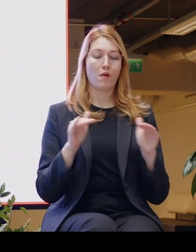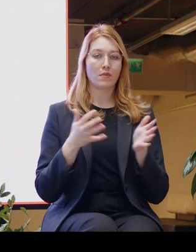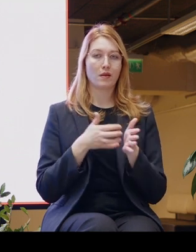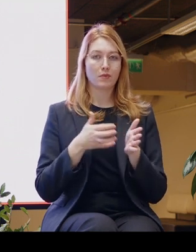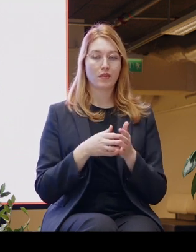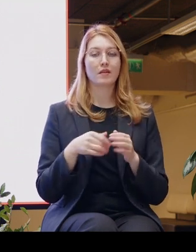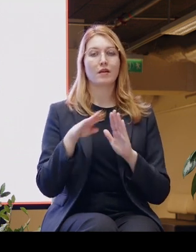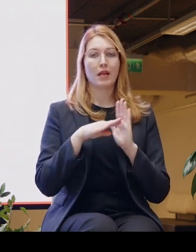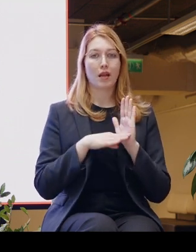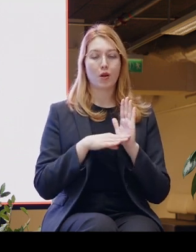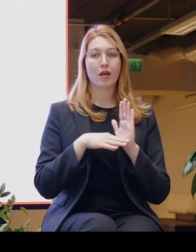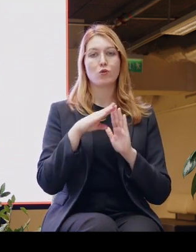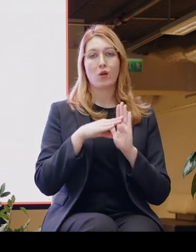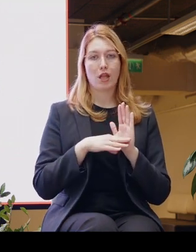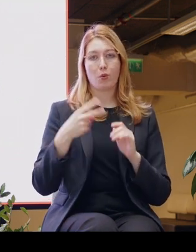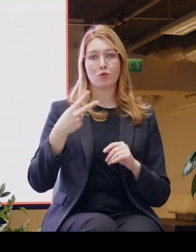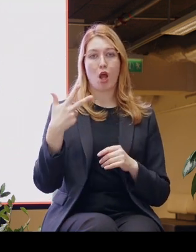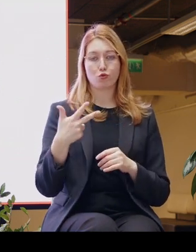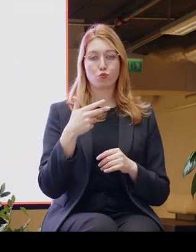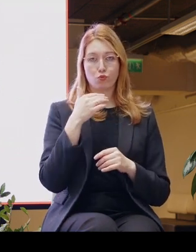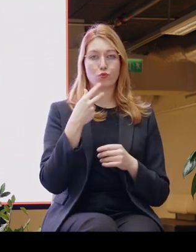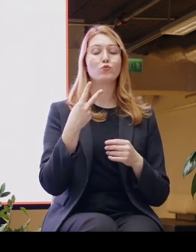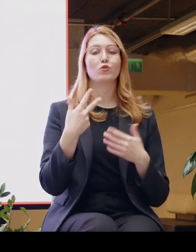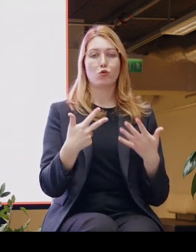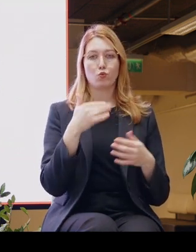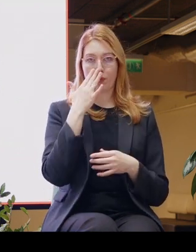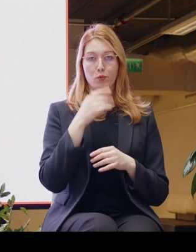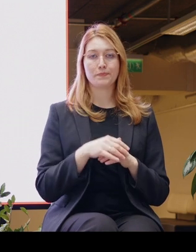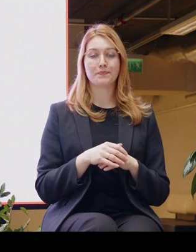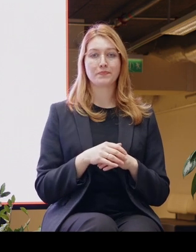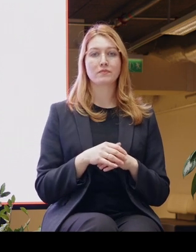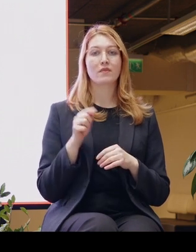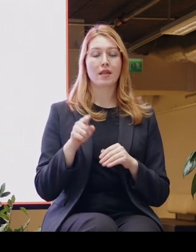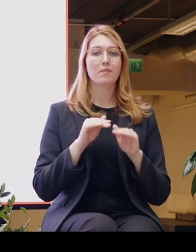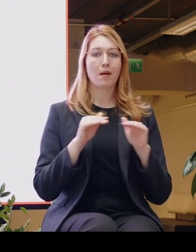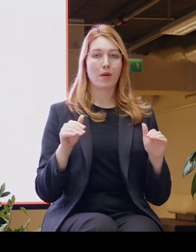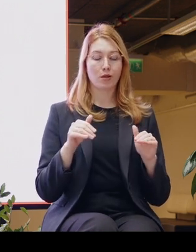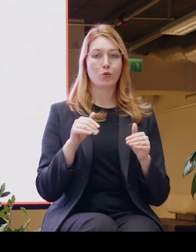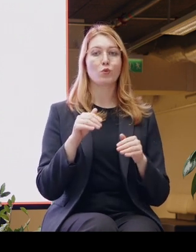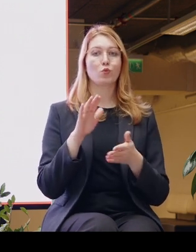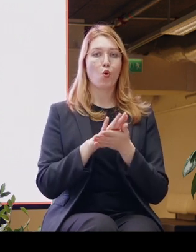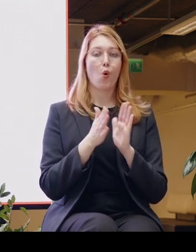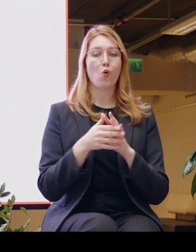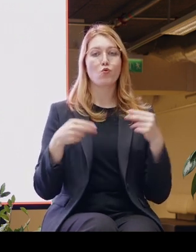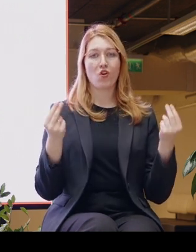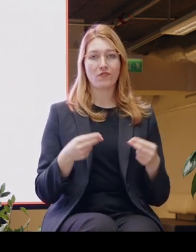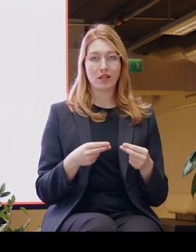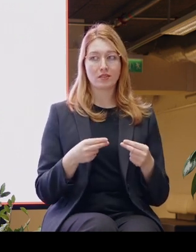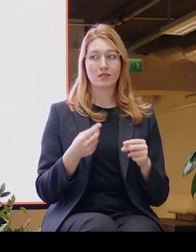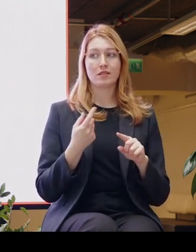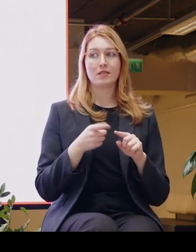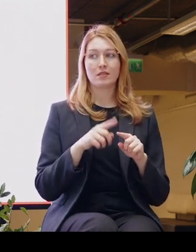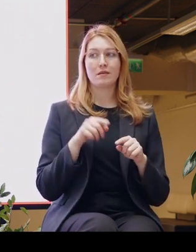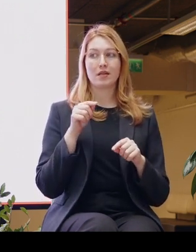Regulation 28 was created based on convention which supplements the building